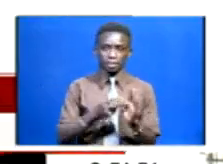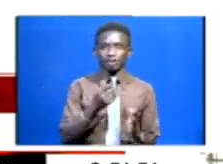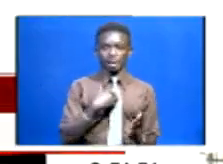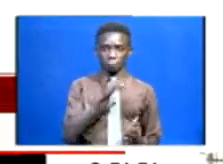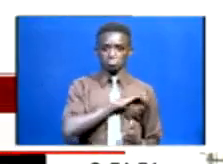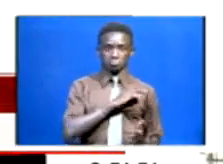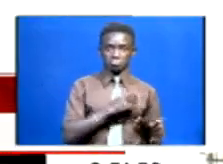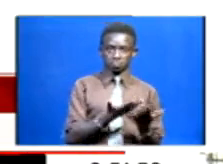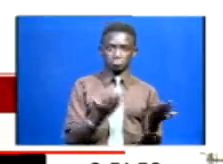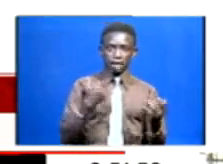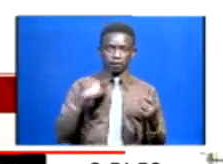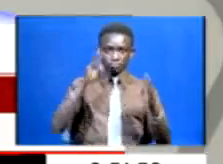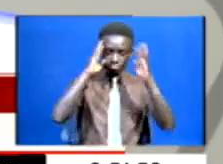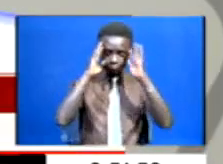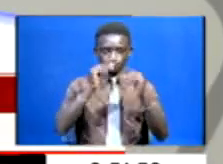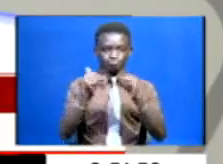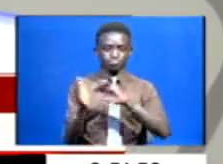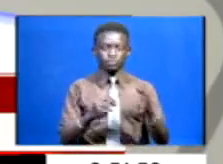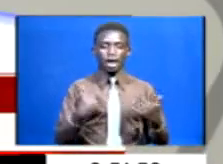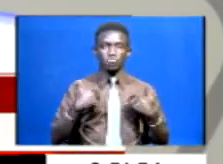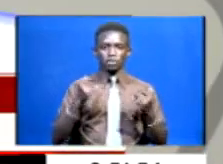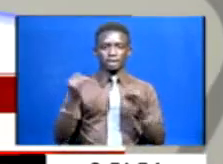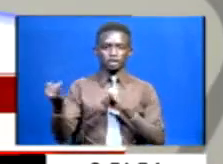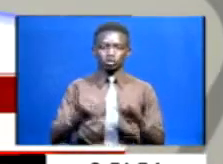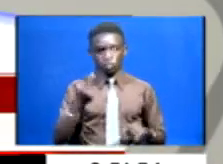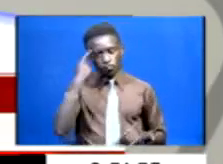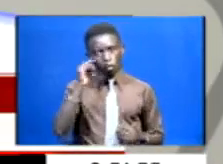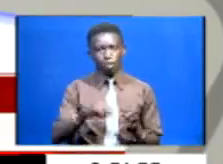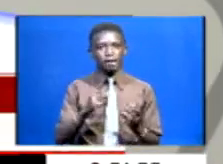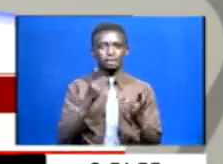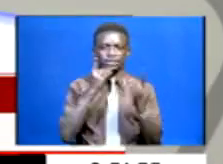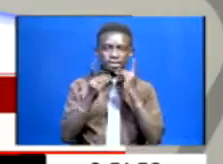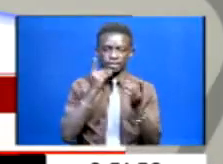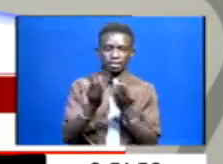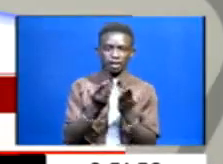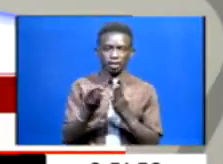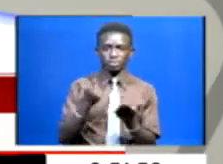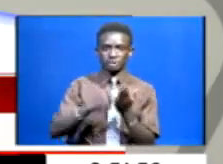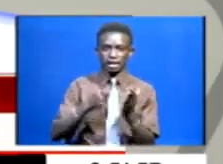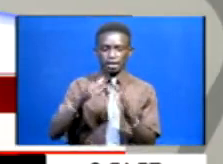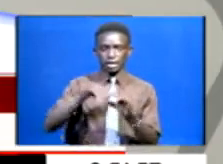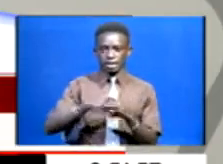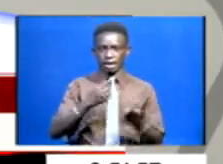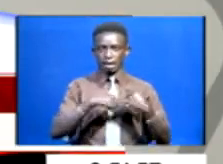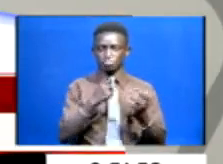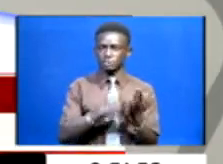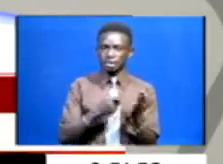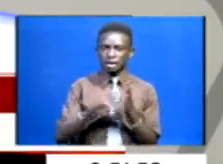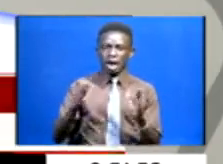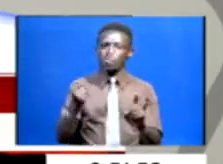at, we had an introduction of the digital service tax and the income tax. How has this impacted